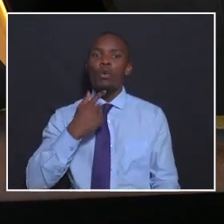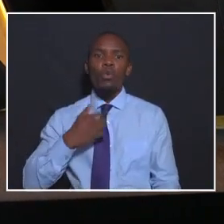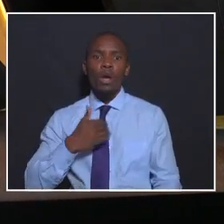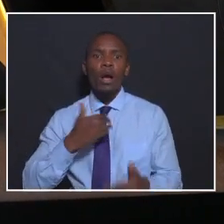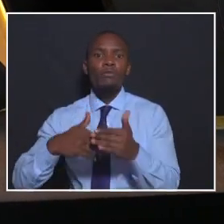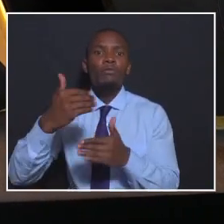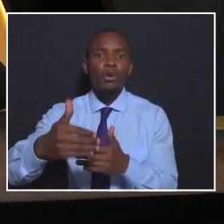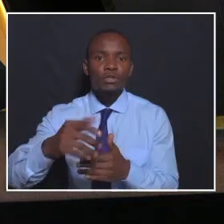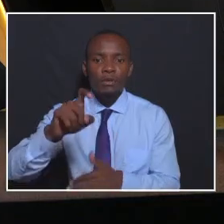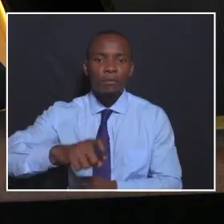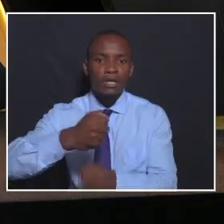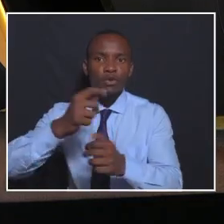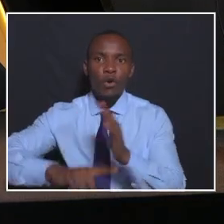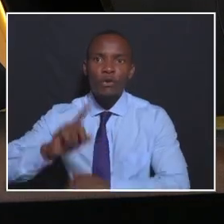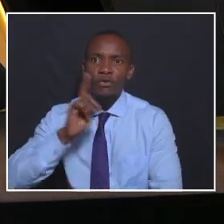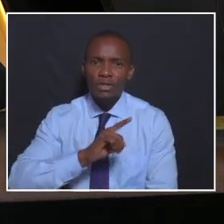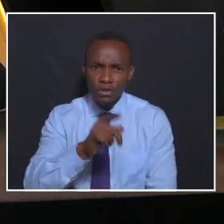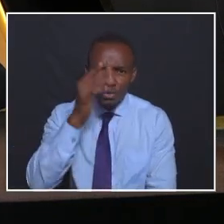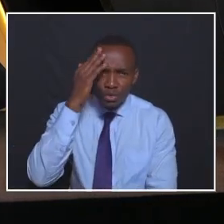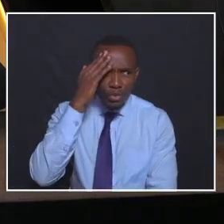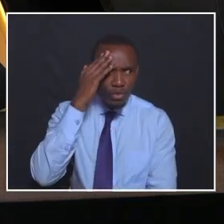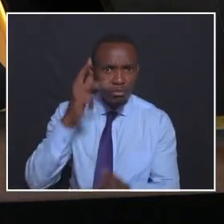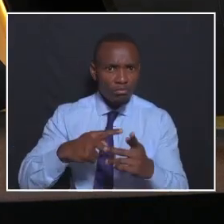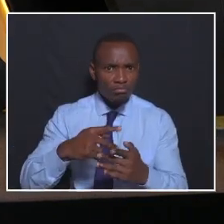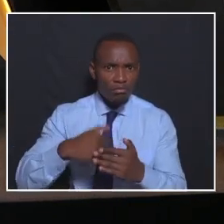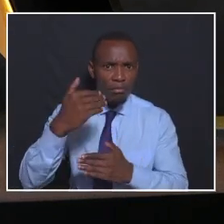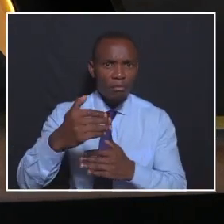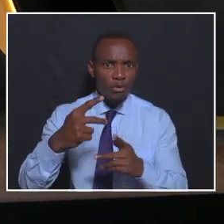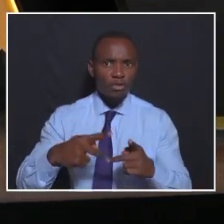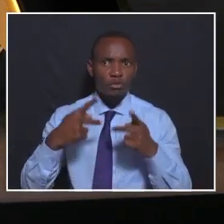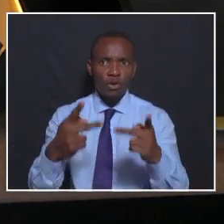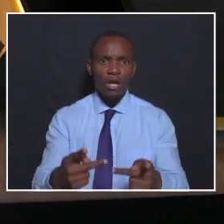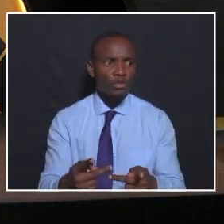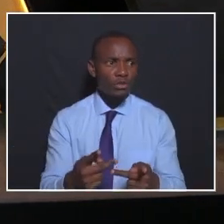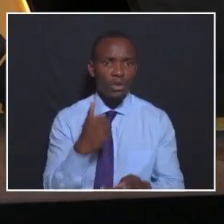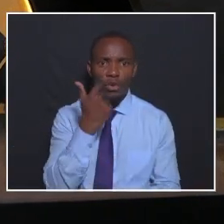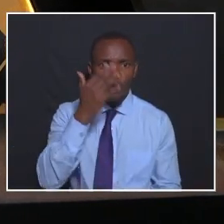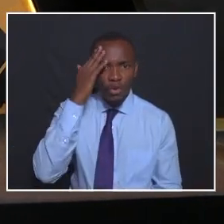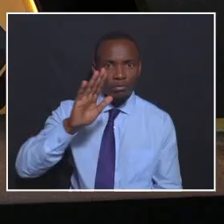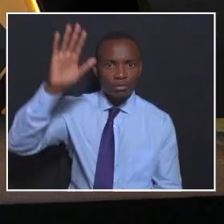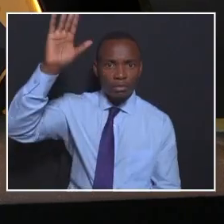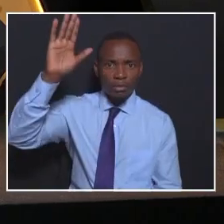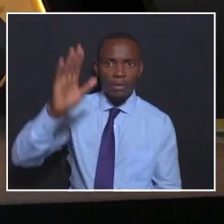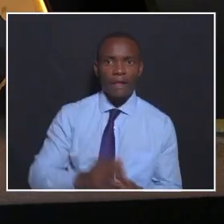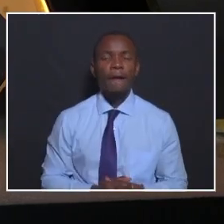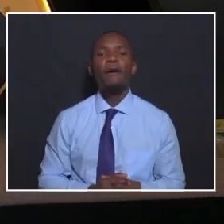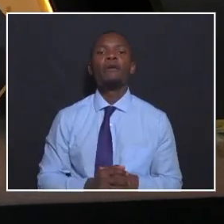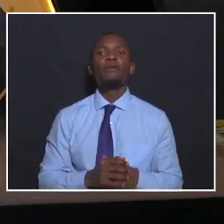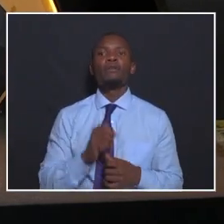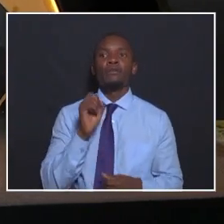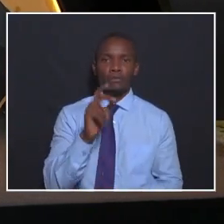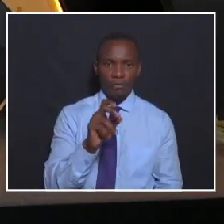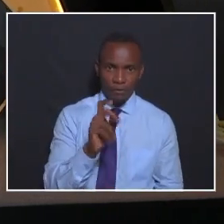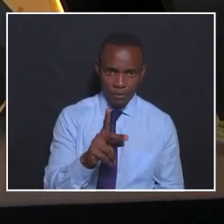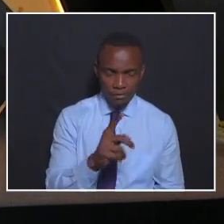We have to finish. How many of you know what post-production is? Post-production, just by show of hands. Show of hands. Okay. So we